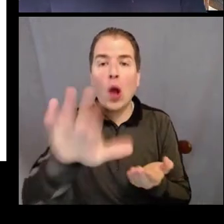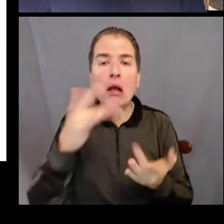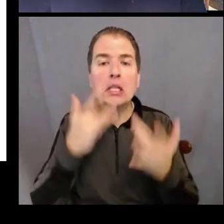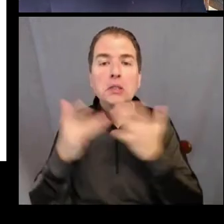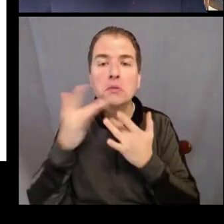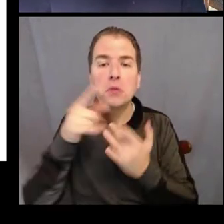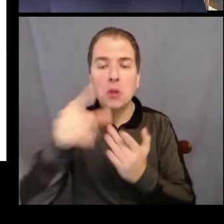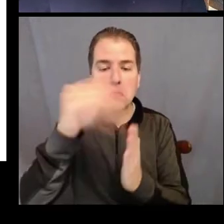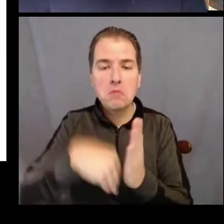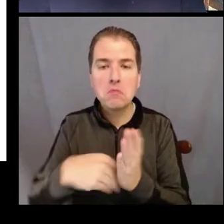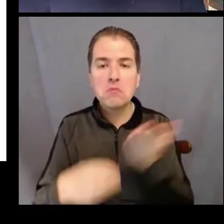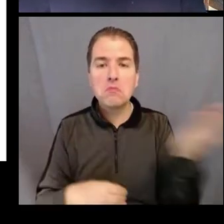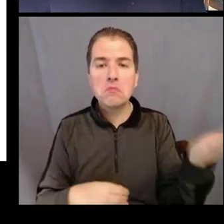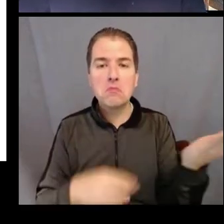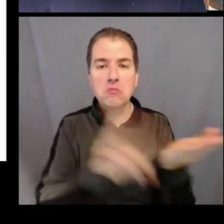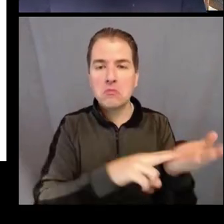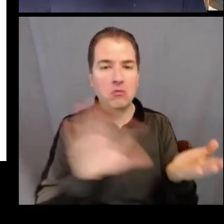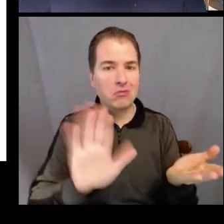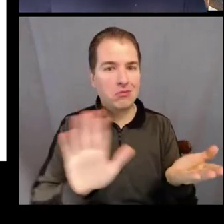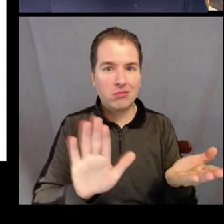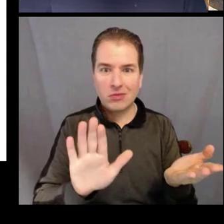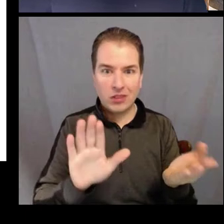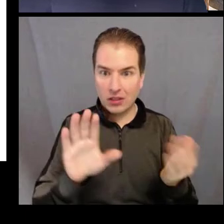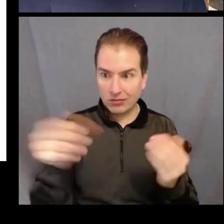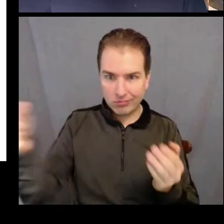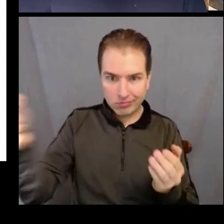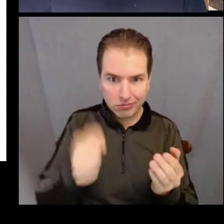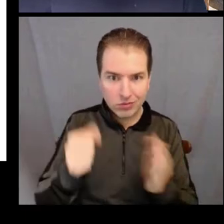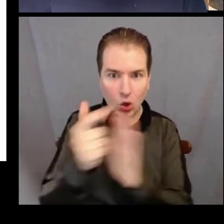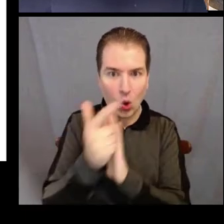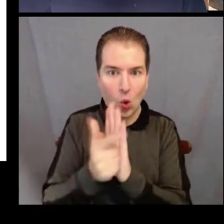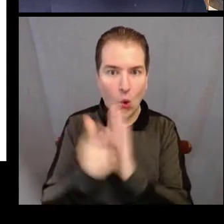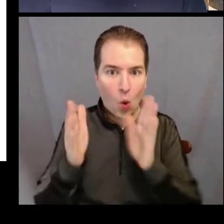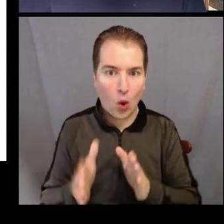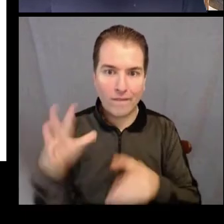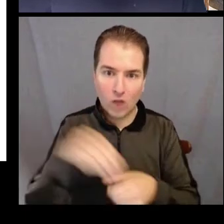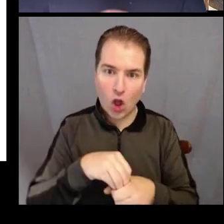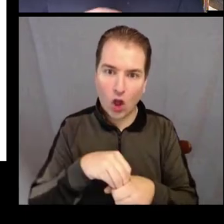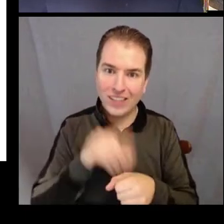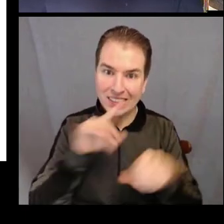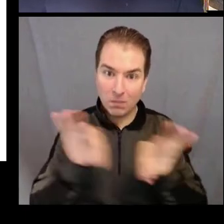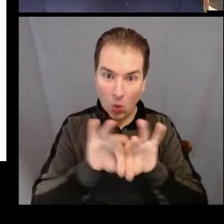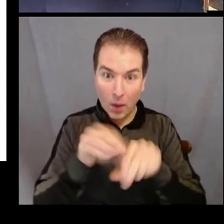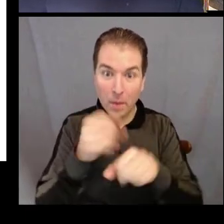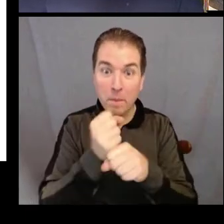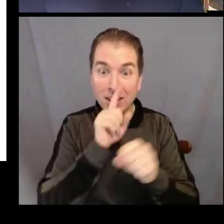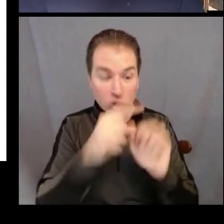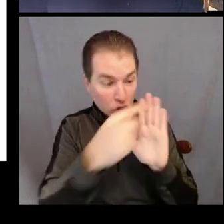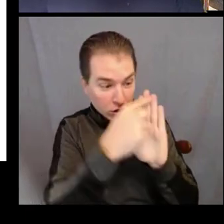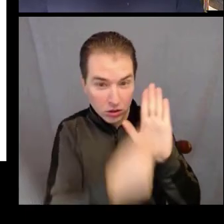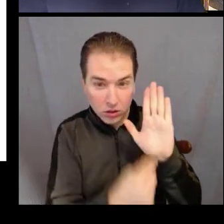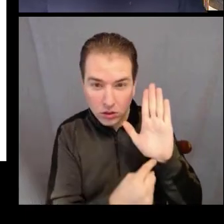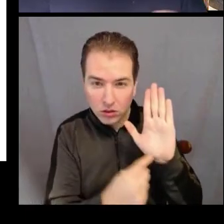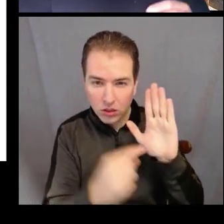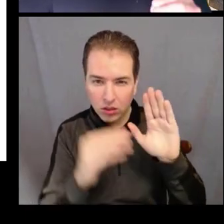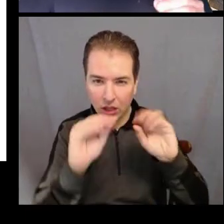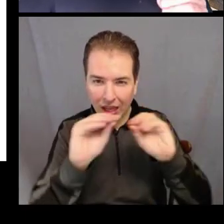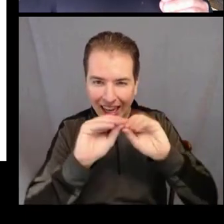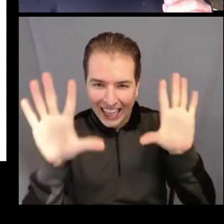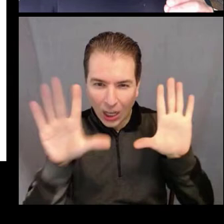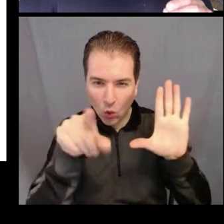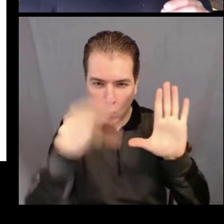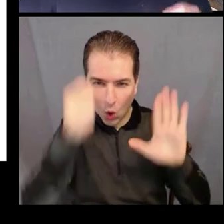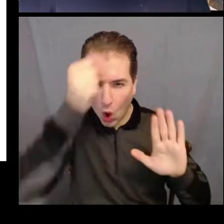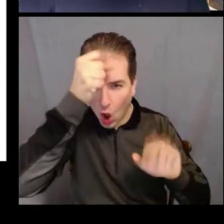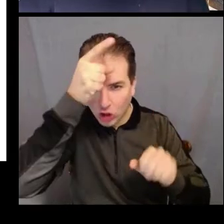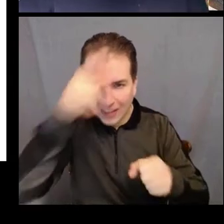cobble together yourself. This is another example where you should always use a lawyer. Make sure the agreements are fair, make sure that